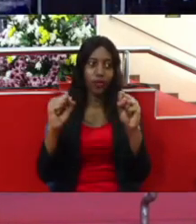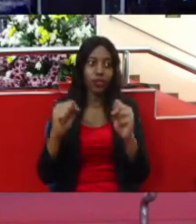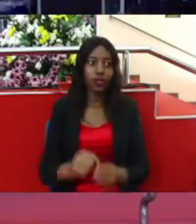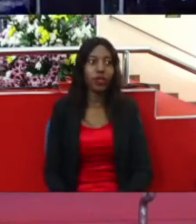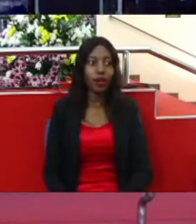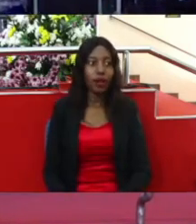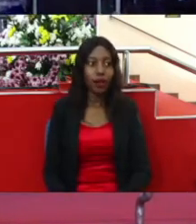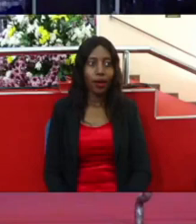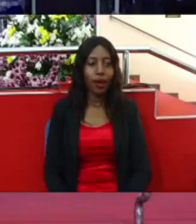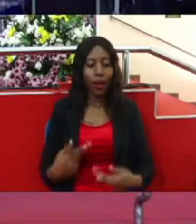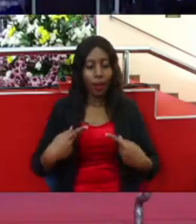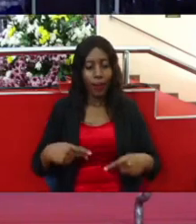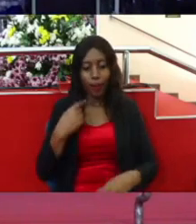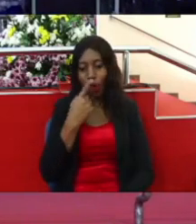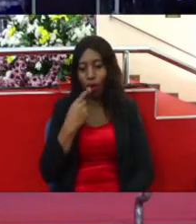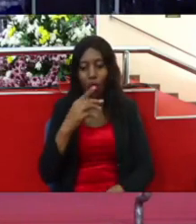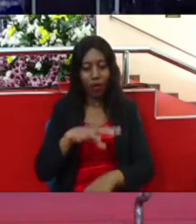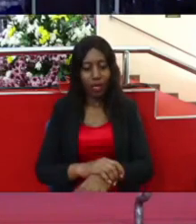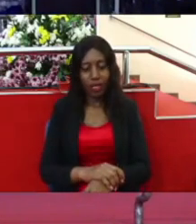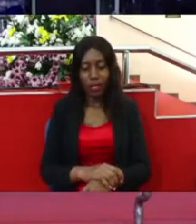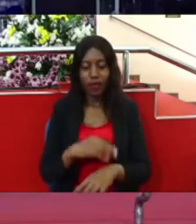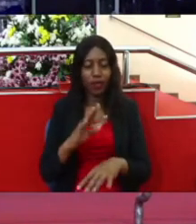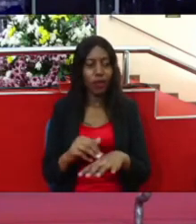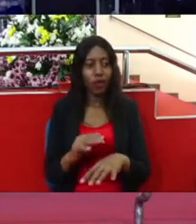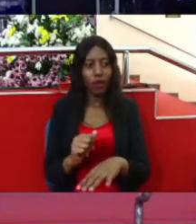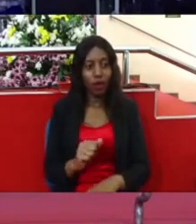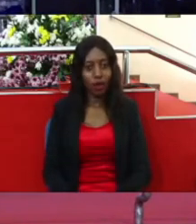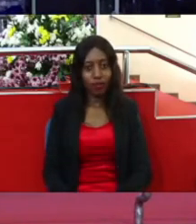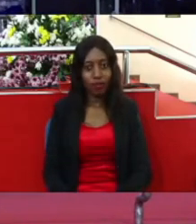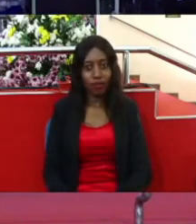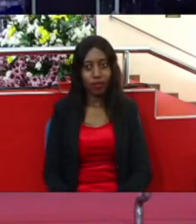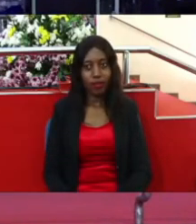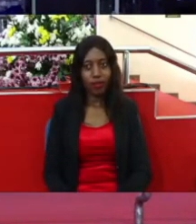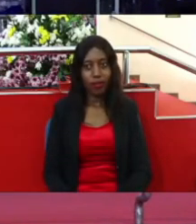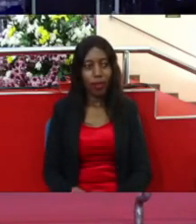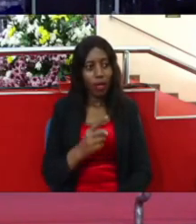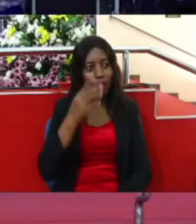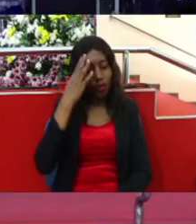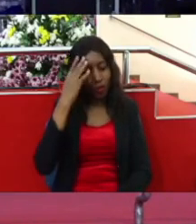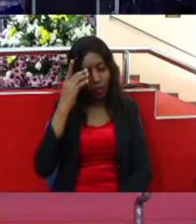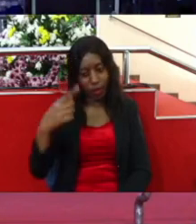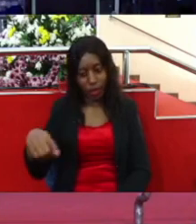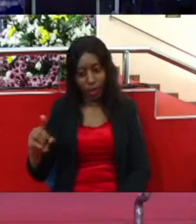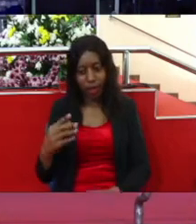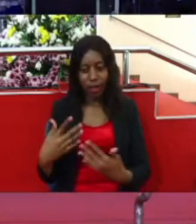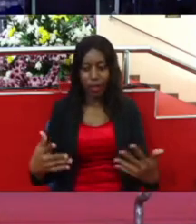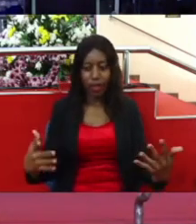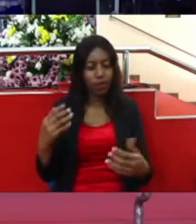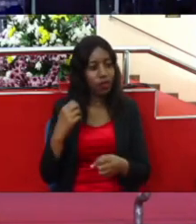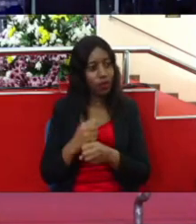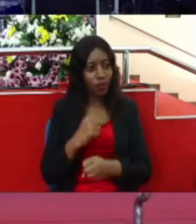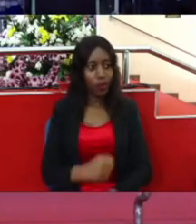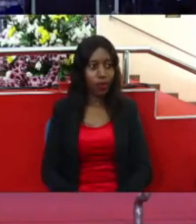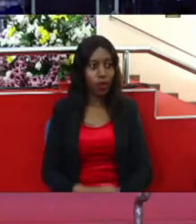us who have received the call, wale ambao wamepokea mwito huu, do we know the right thing to do? Je, twajua jambo lilo haki la kufanya? Why don't we